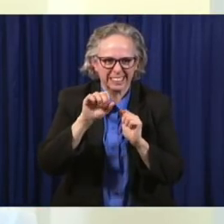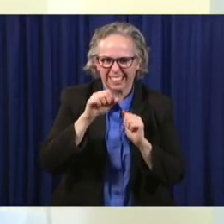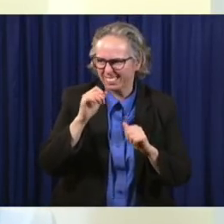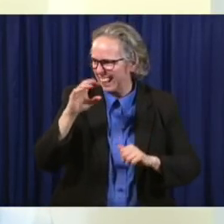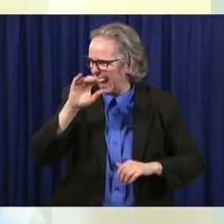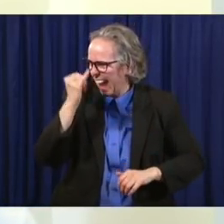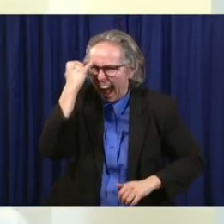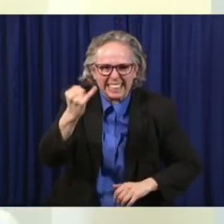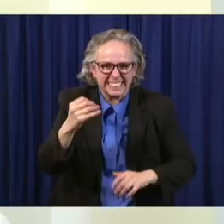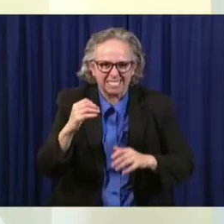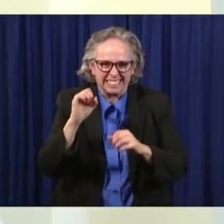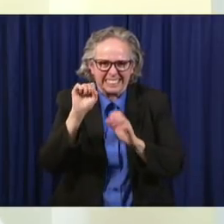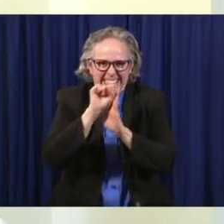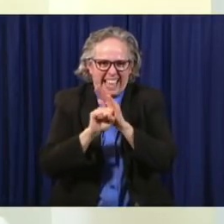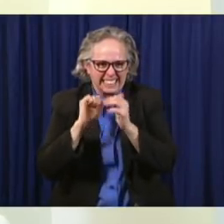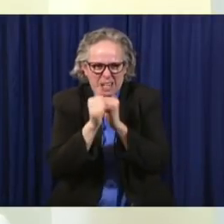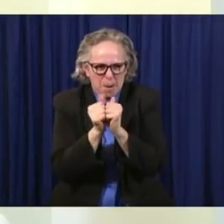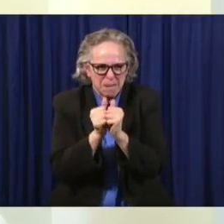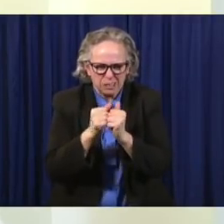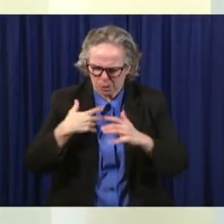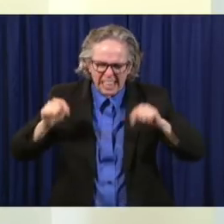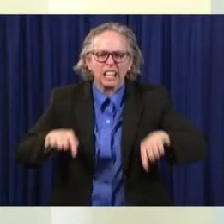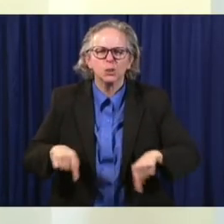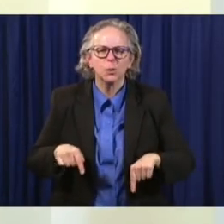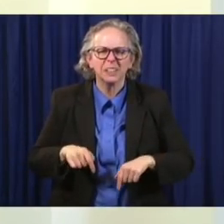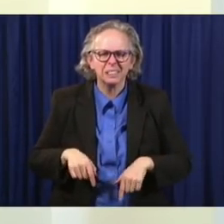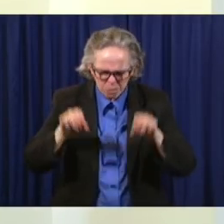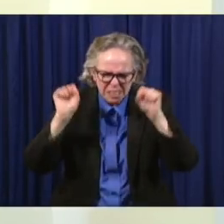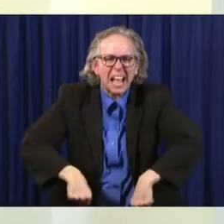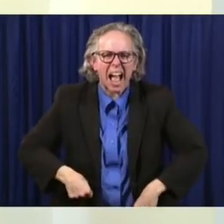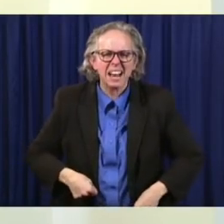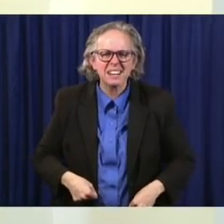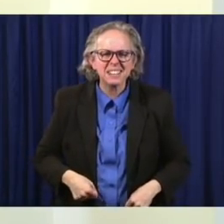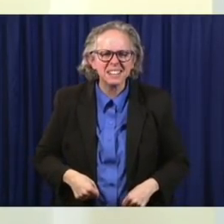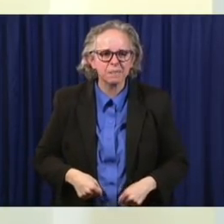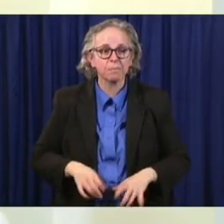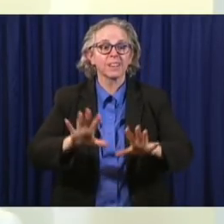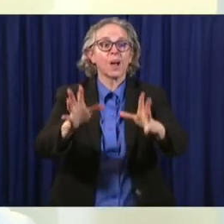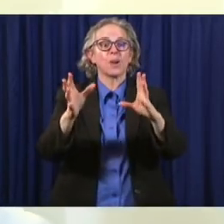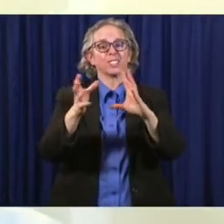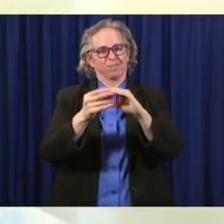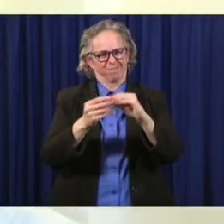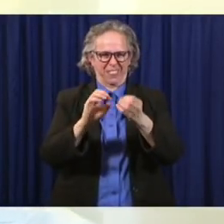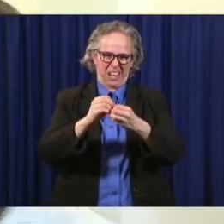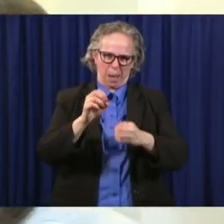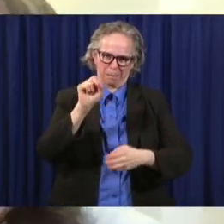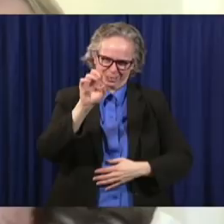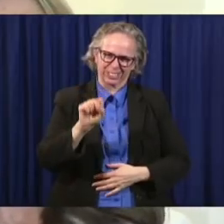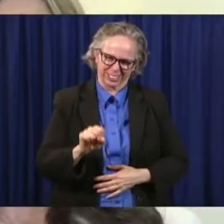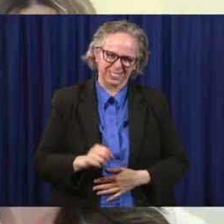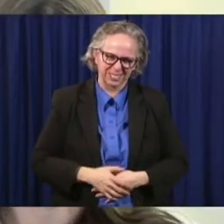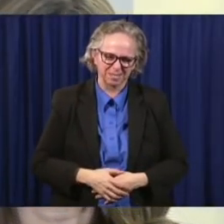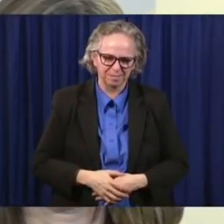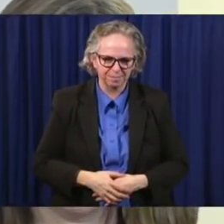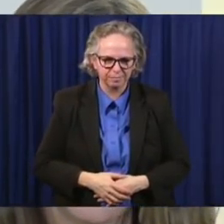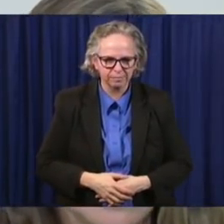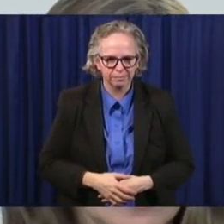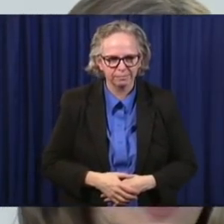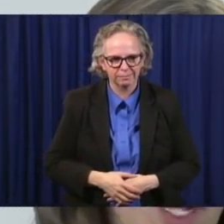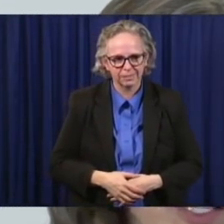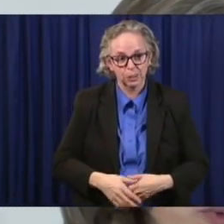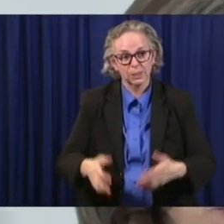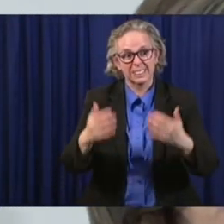do this, Ohio. I do want to go over some data with you. We have cases in Ohio